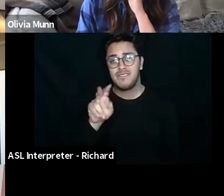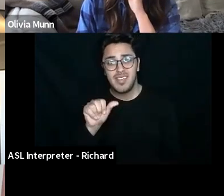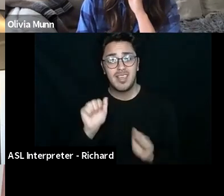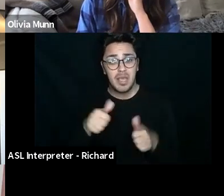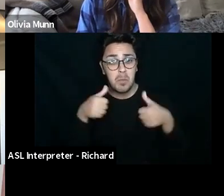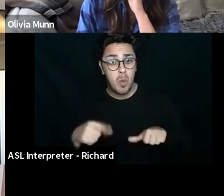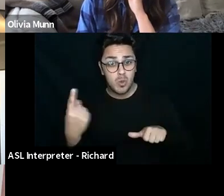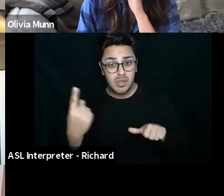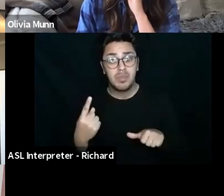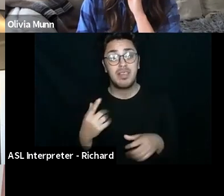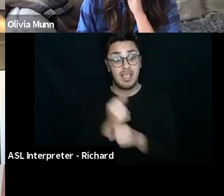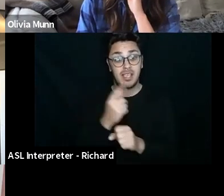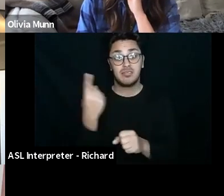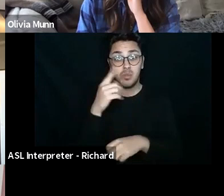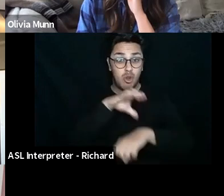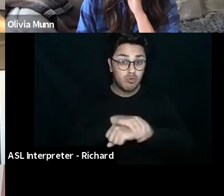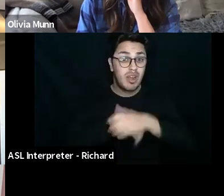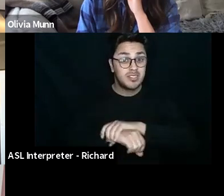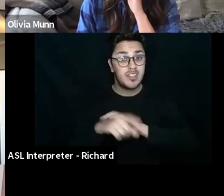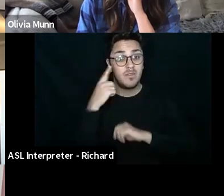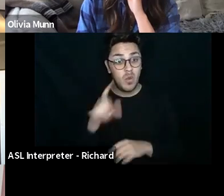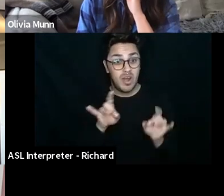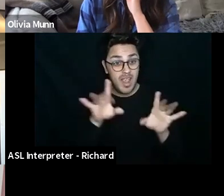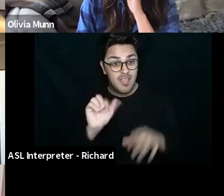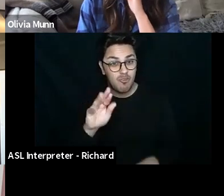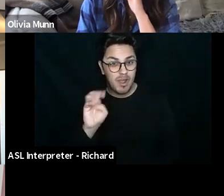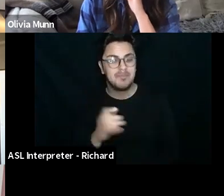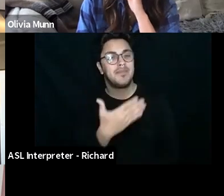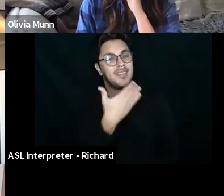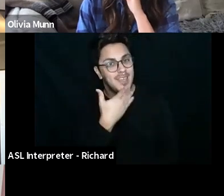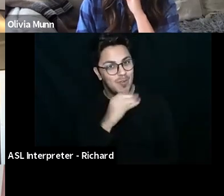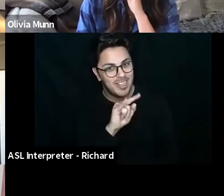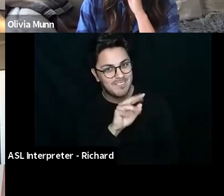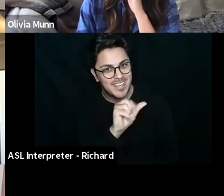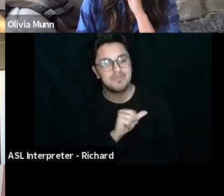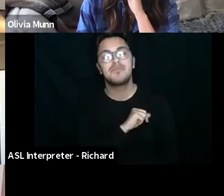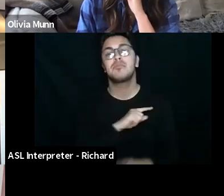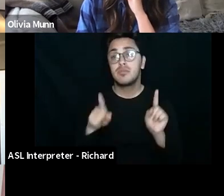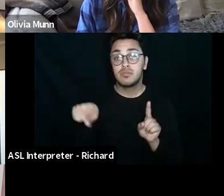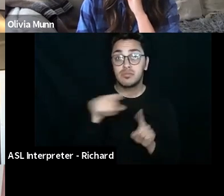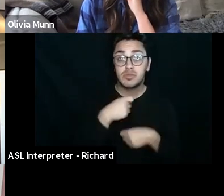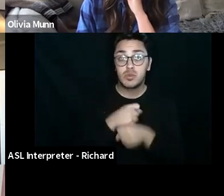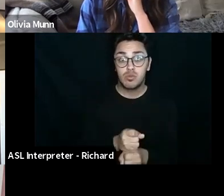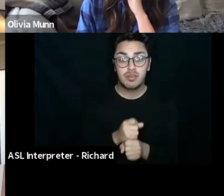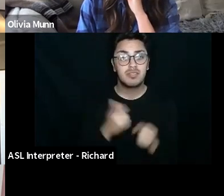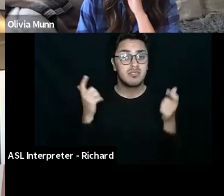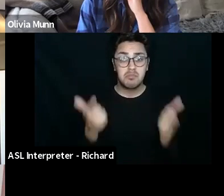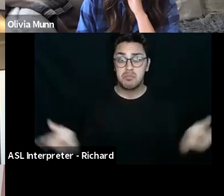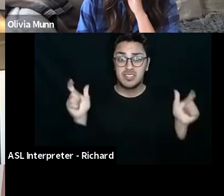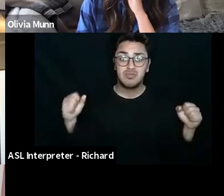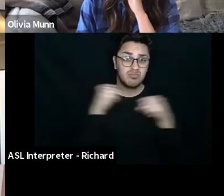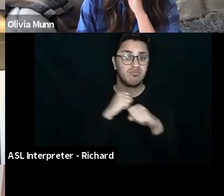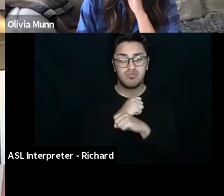someone arrested for doing a hate crime. Thank you, Olivia. But all of you have kind of created this massive movement